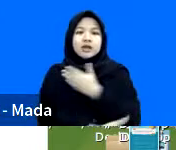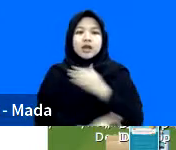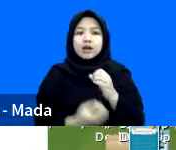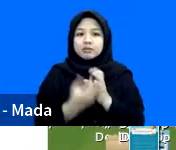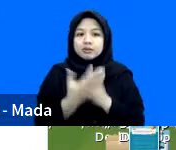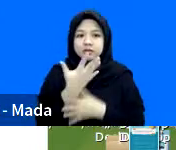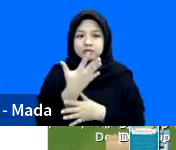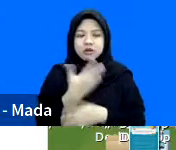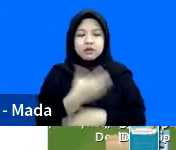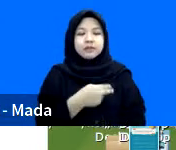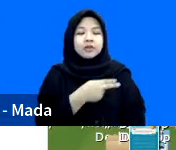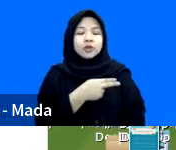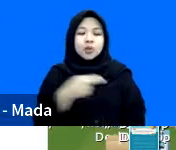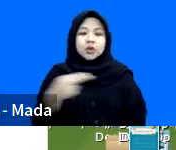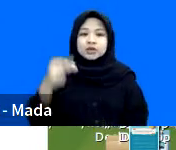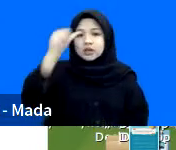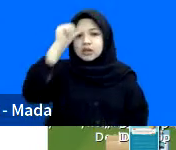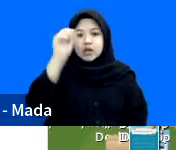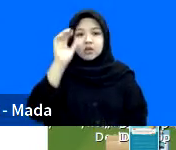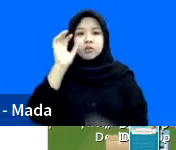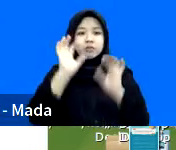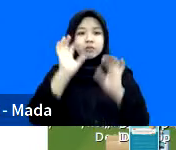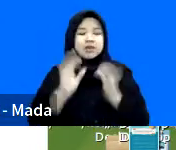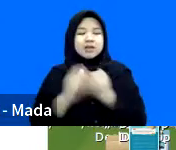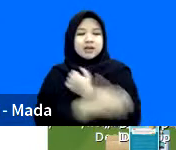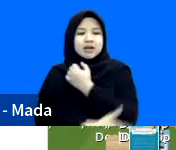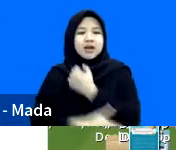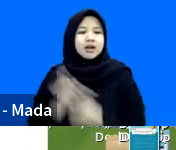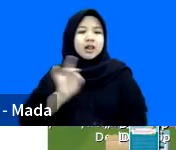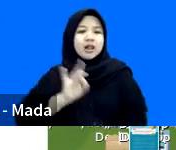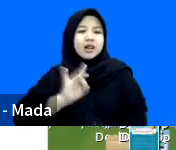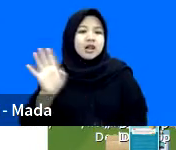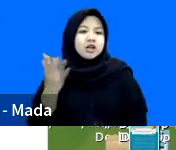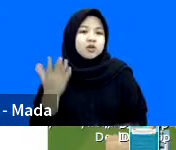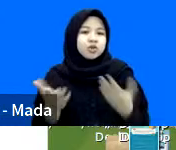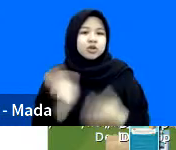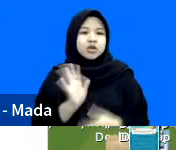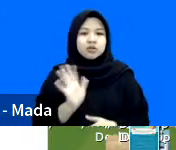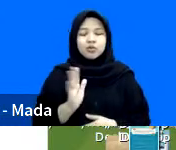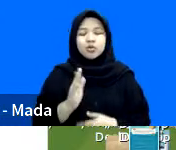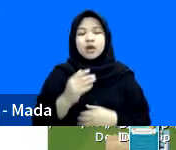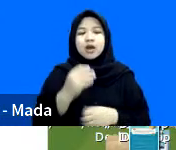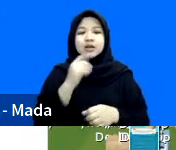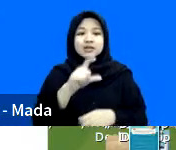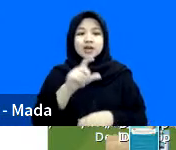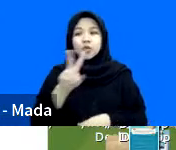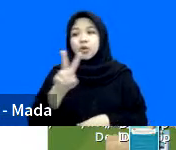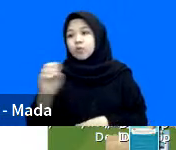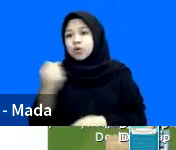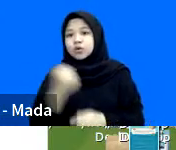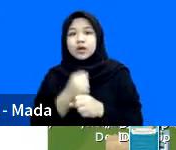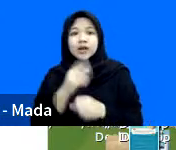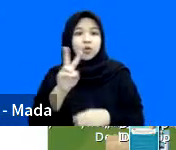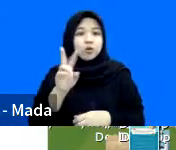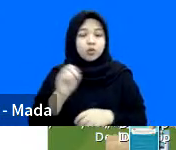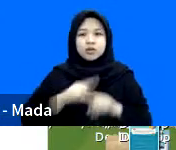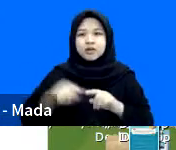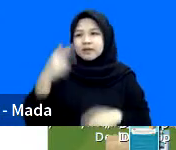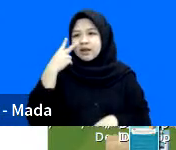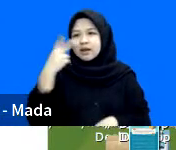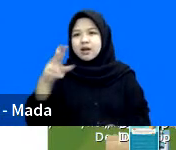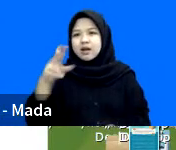India, many of the countries may not be G20, C20, but across the world, we can certainly say that children are not yet ready